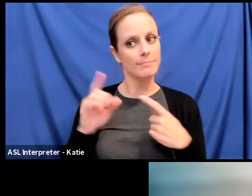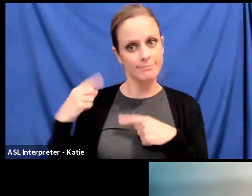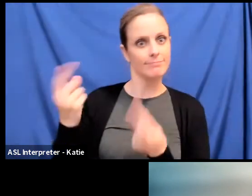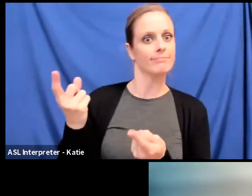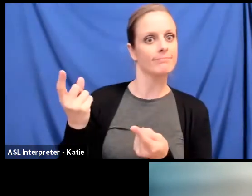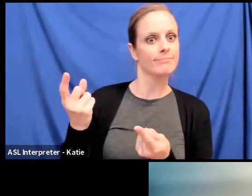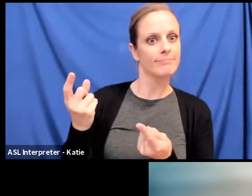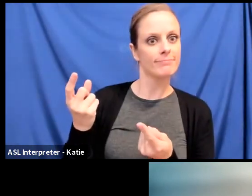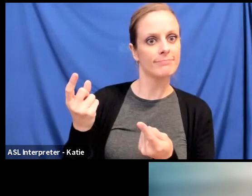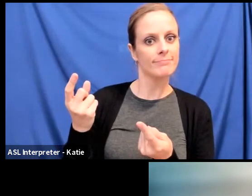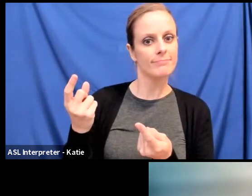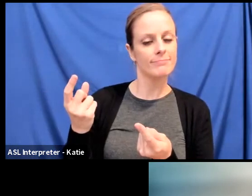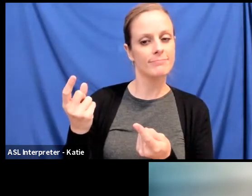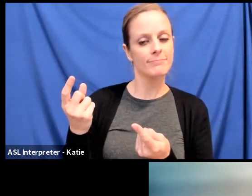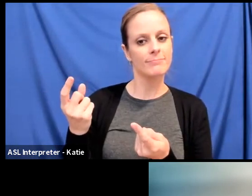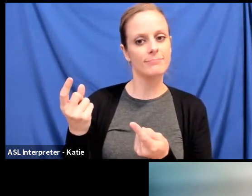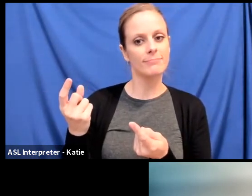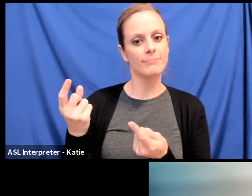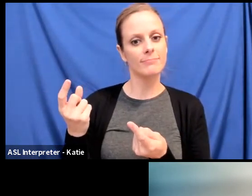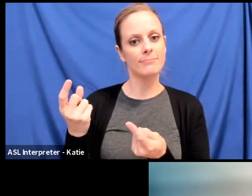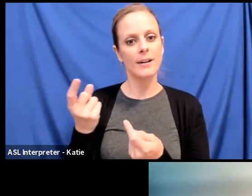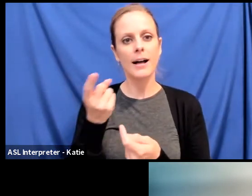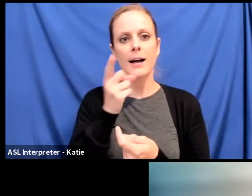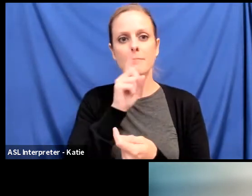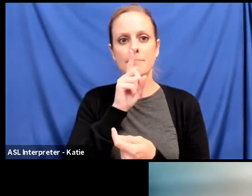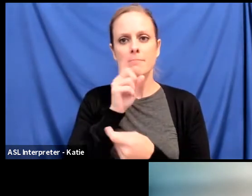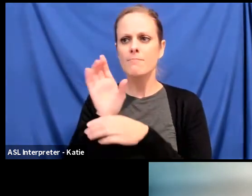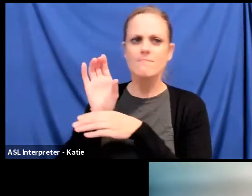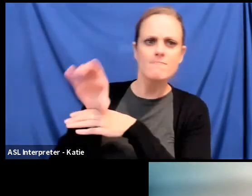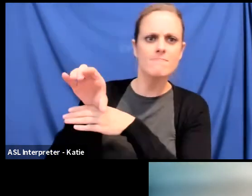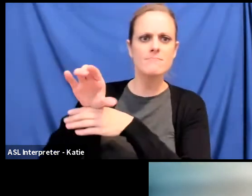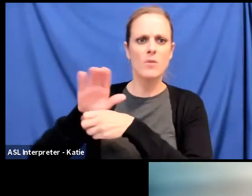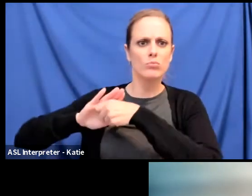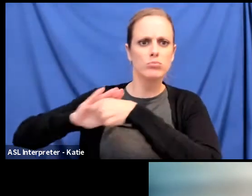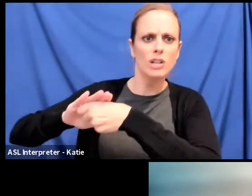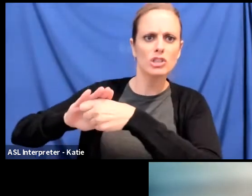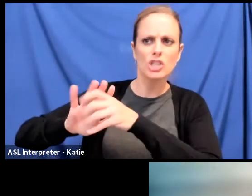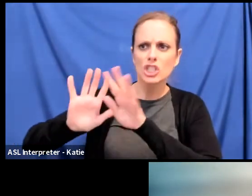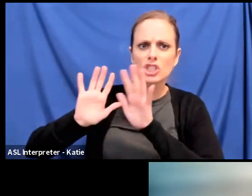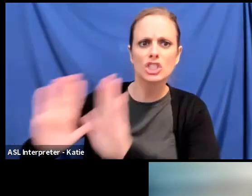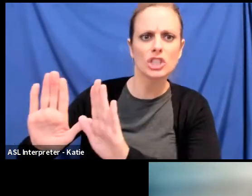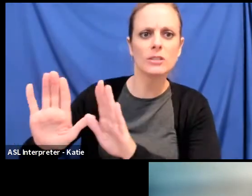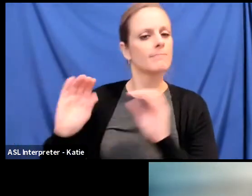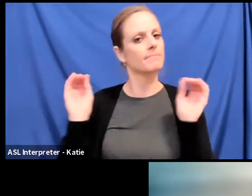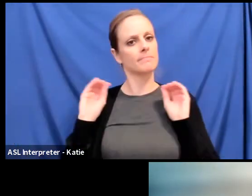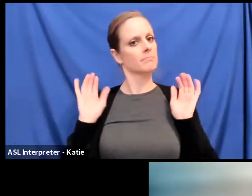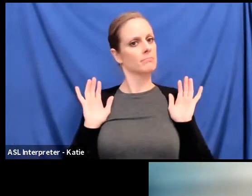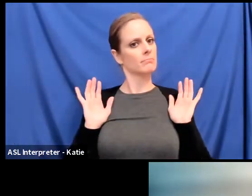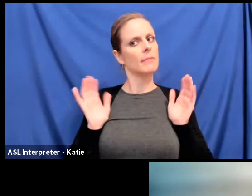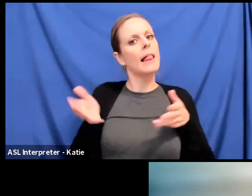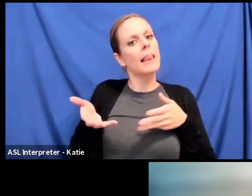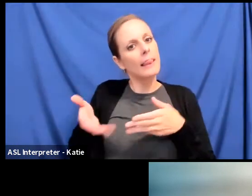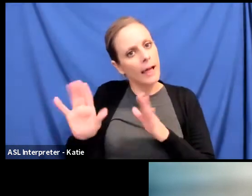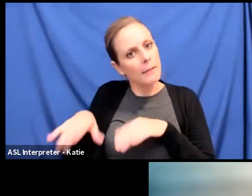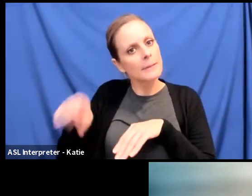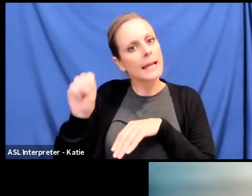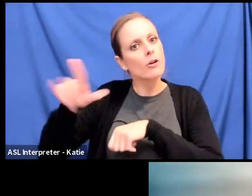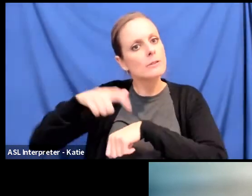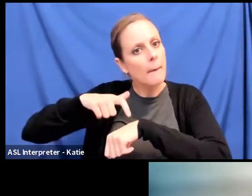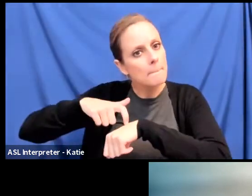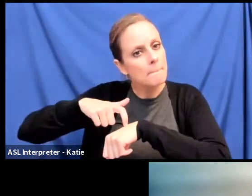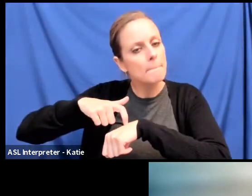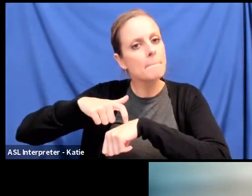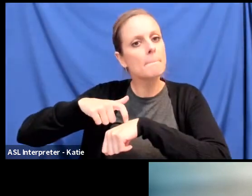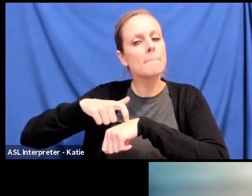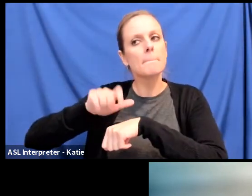was not necessarily pressuring people, but letting them be able to take their own time and